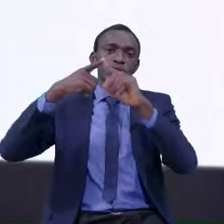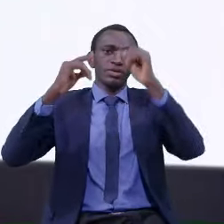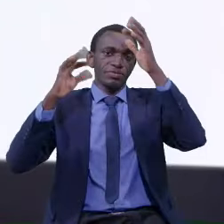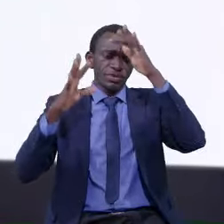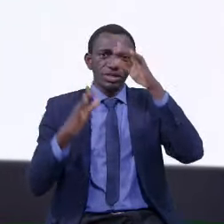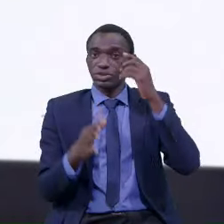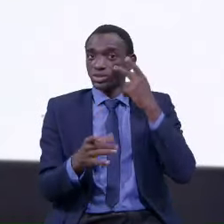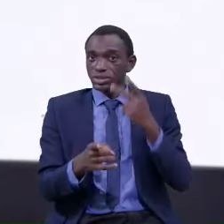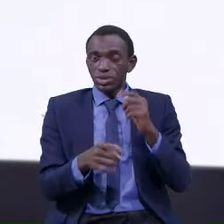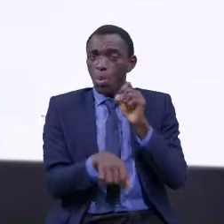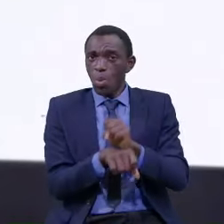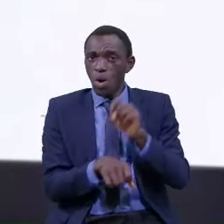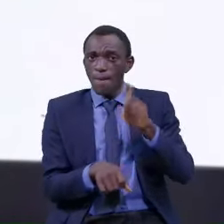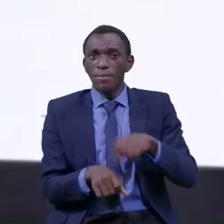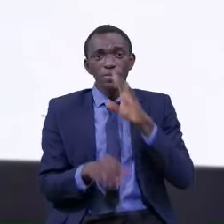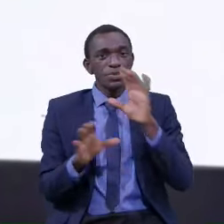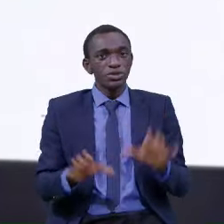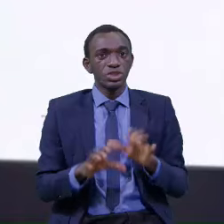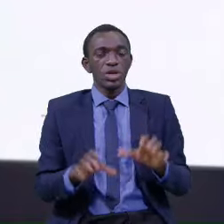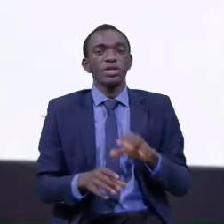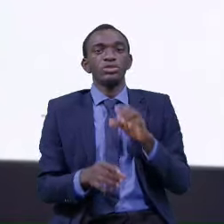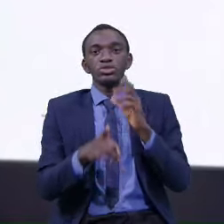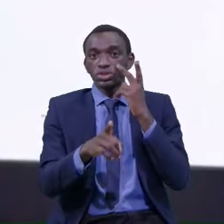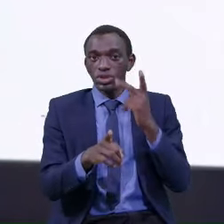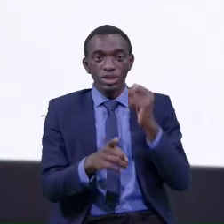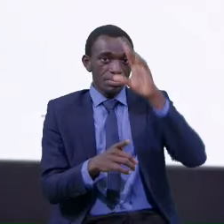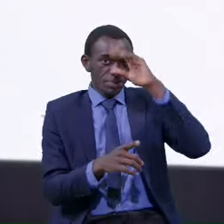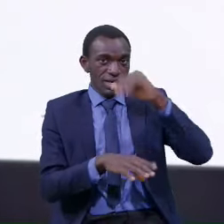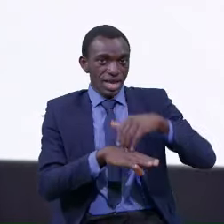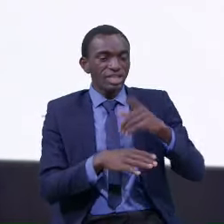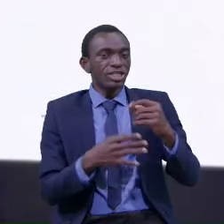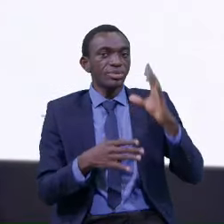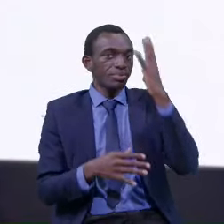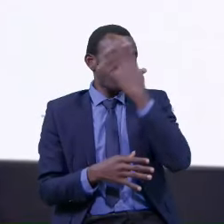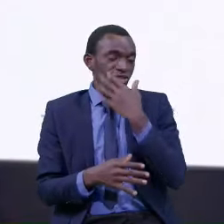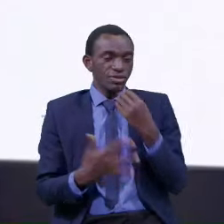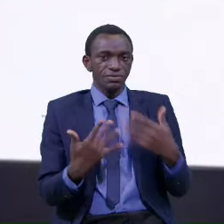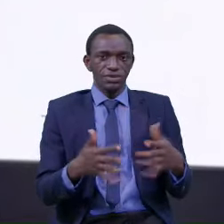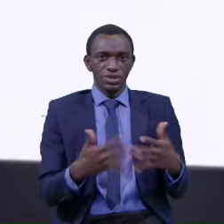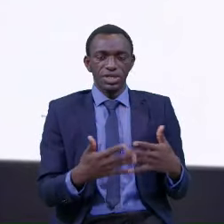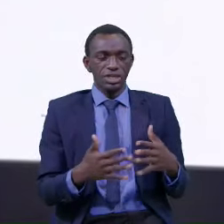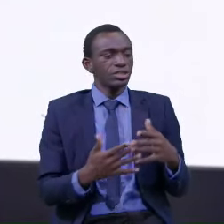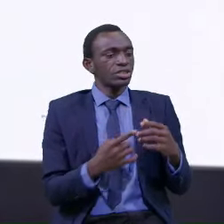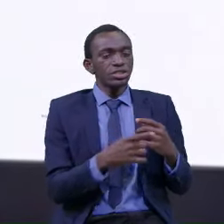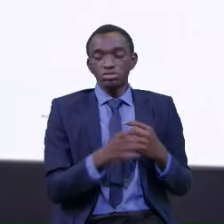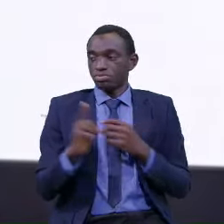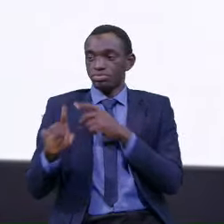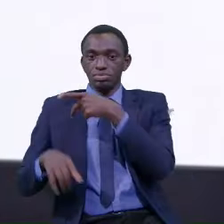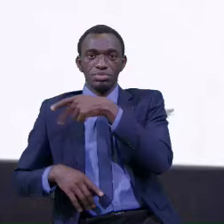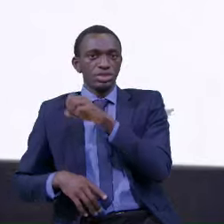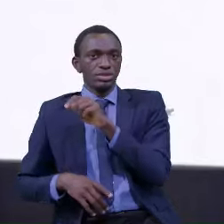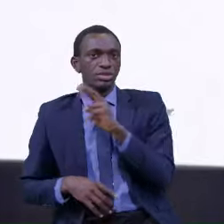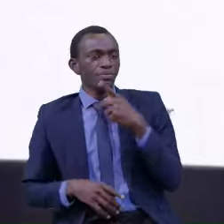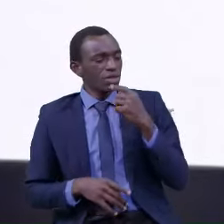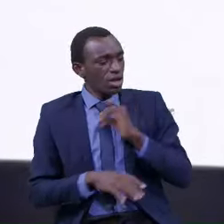that man at the beautiful gate. Silver and gold have I none. In the name of Jesus Christ, rise